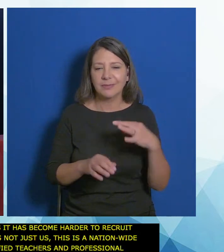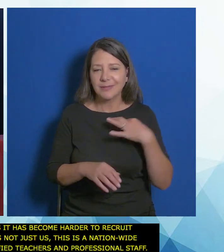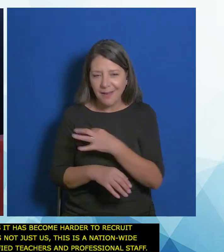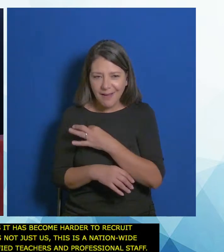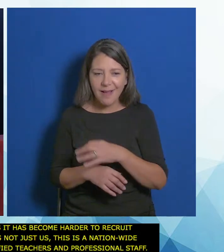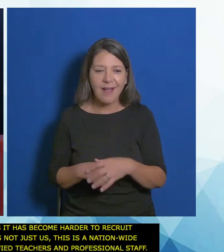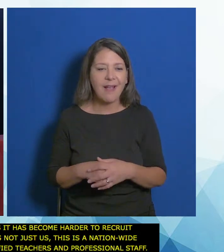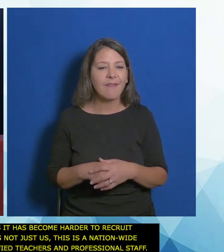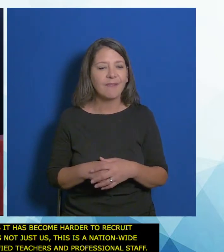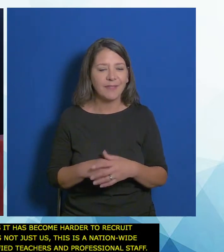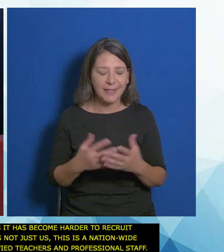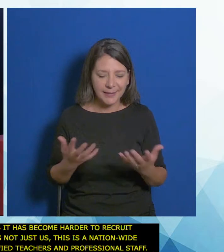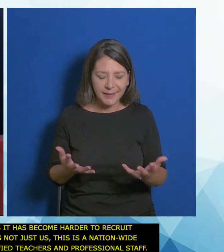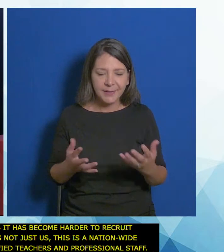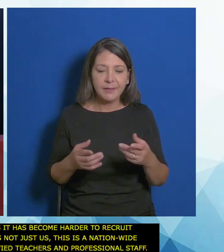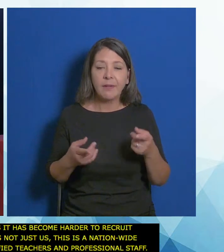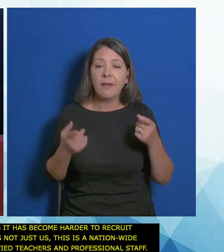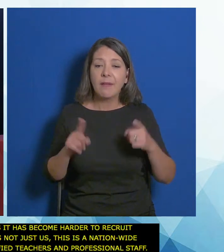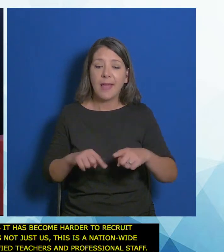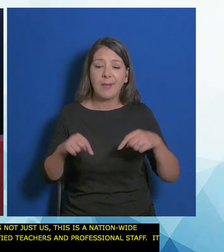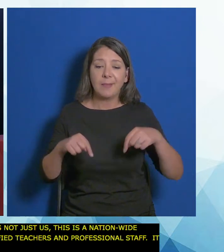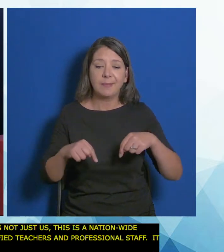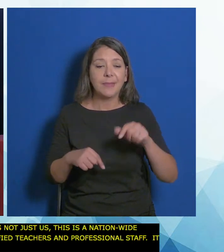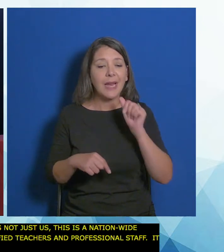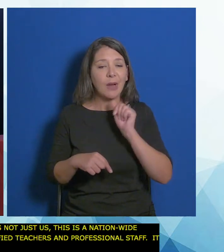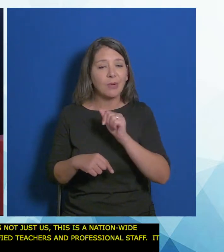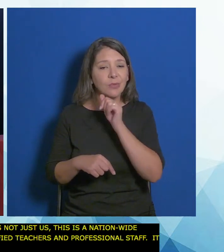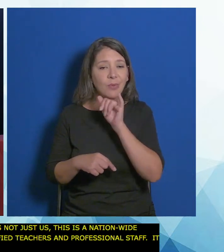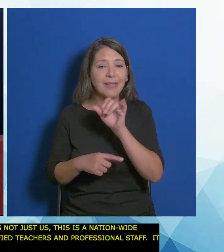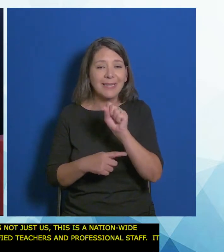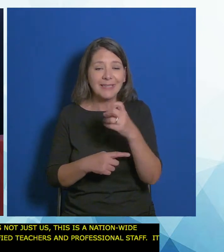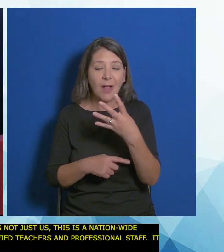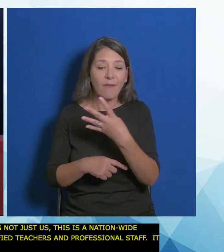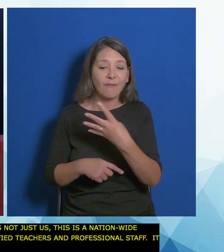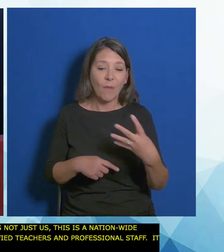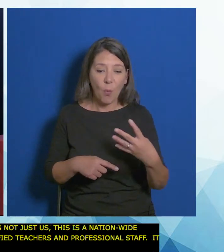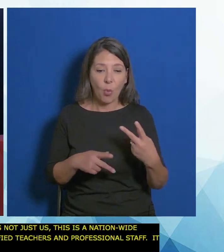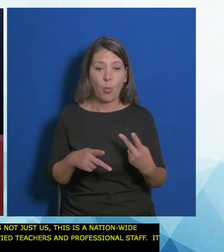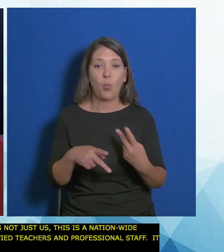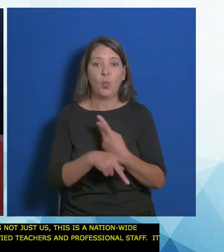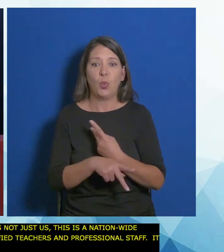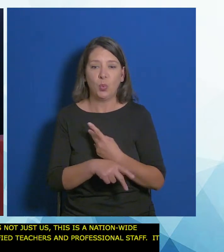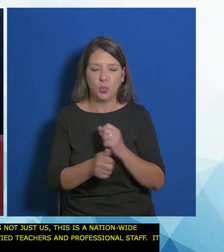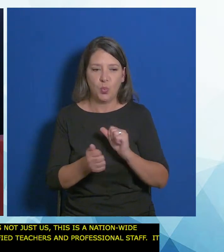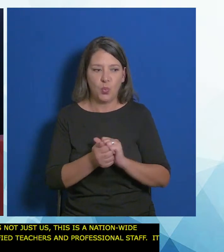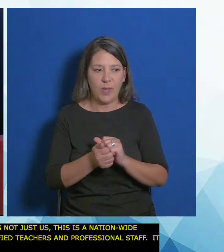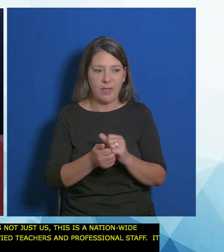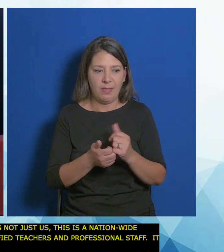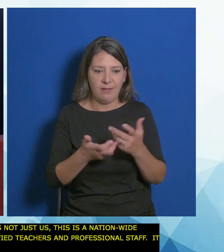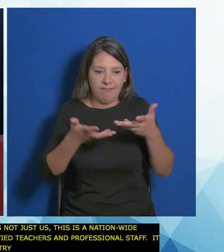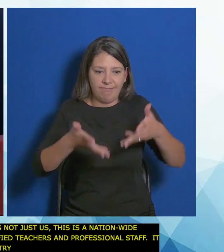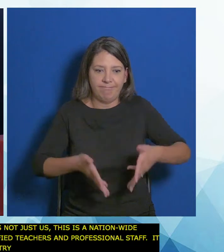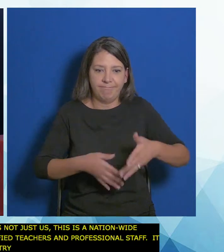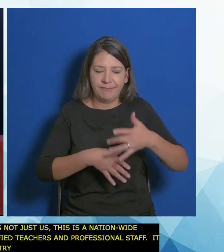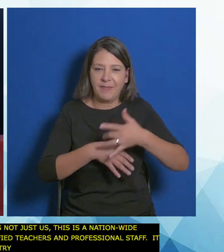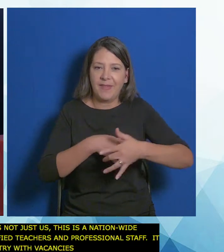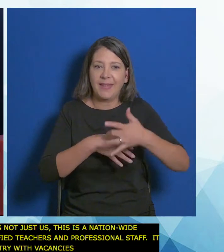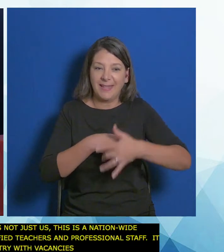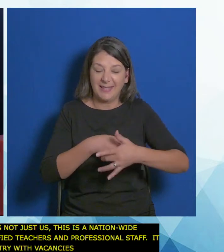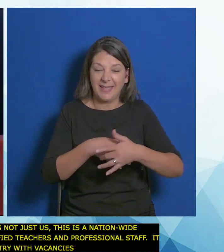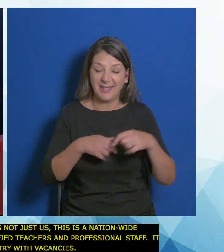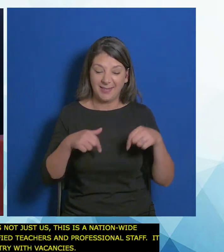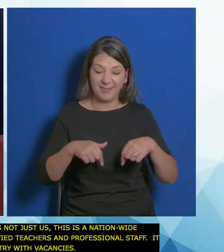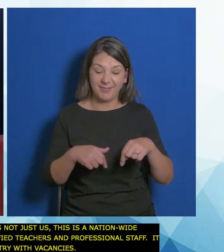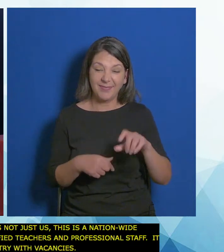It just so happens that Arizona is the 4th worst in the country with vacancies. We at